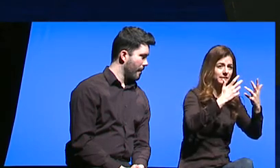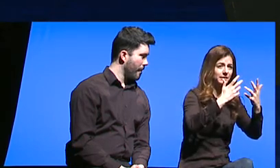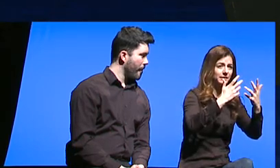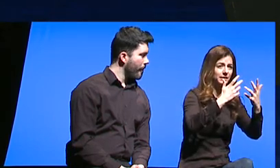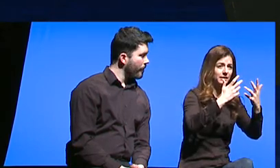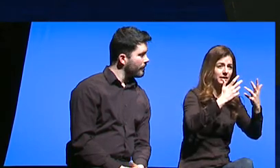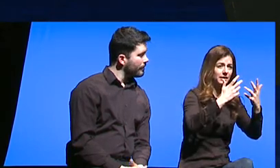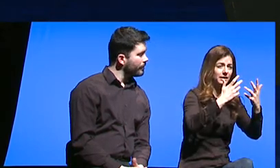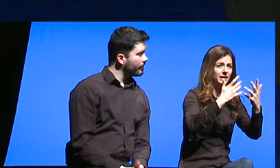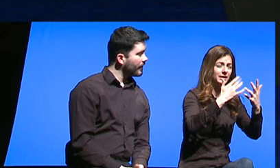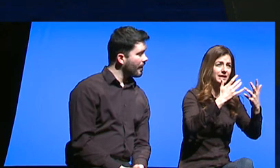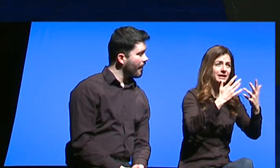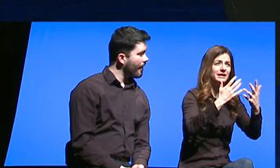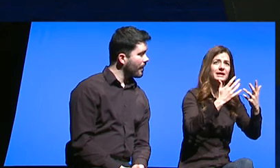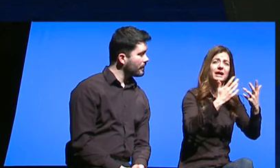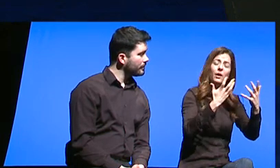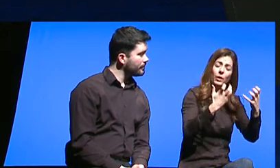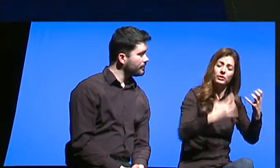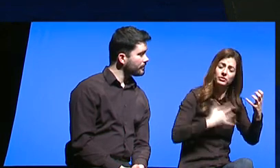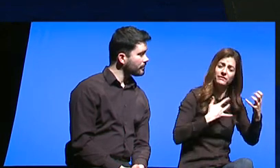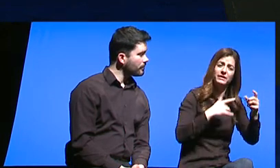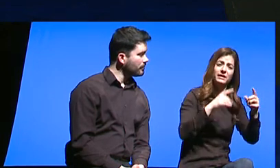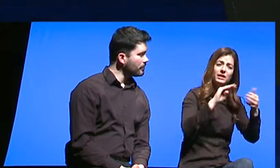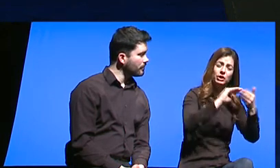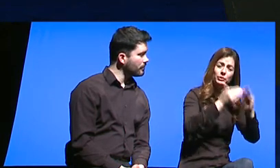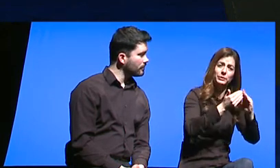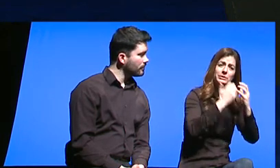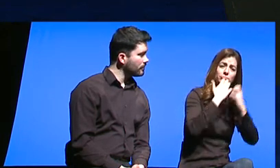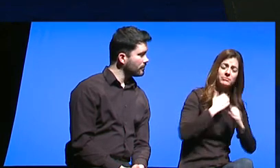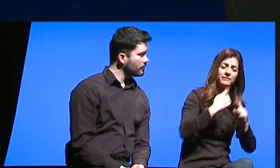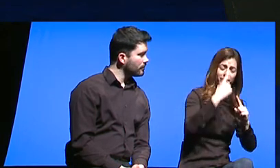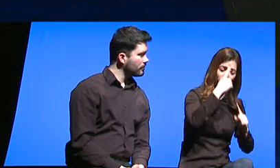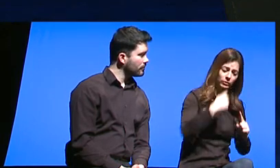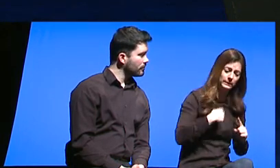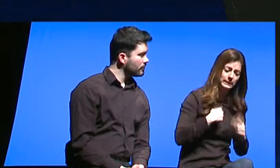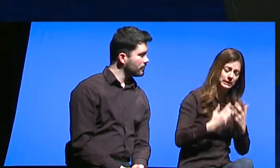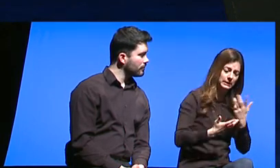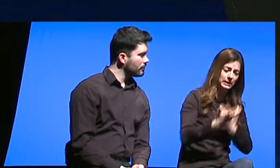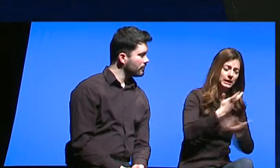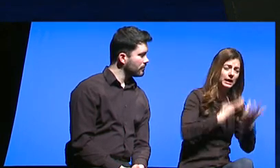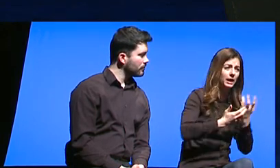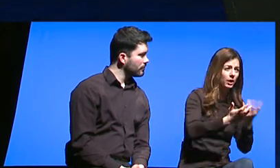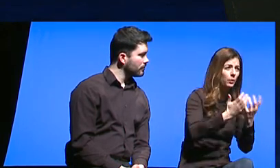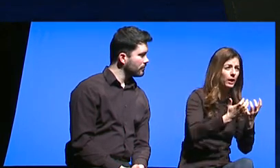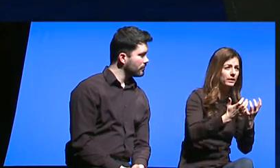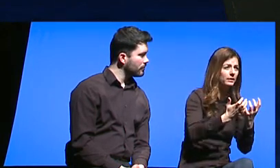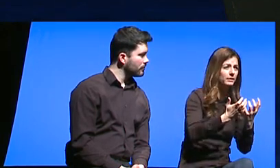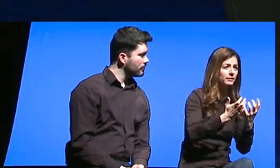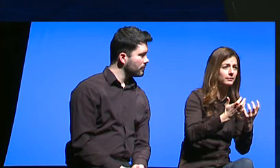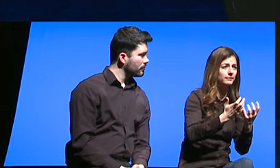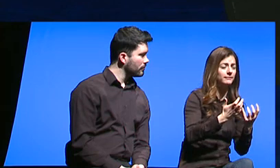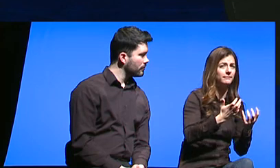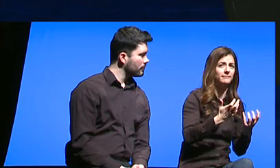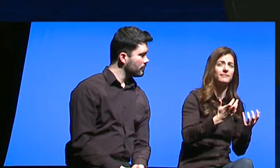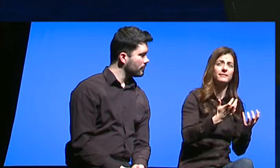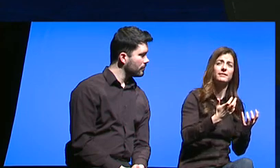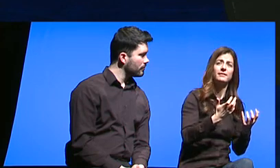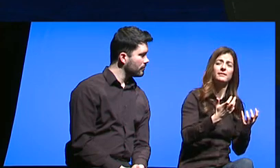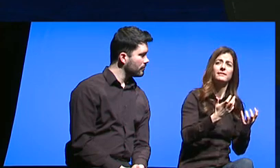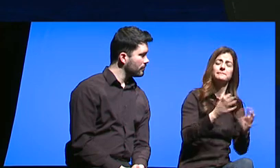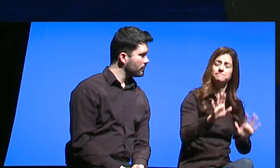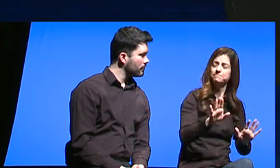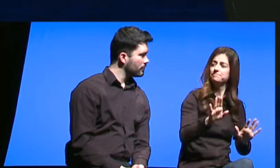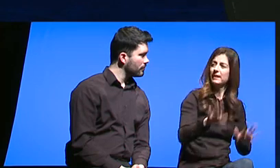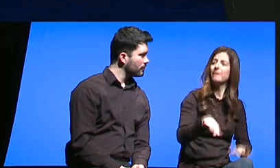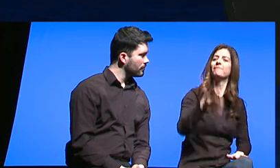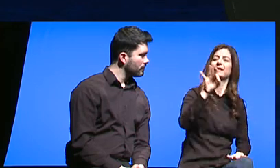who would like be like a sense of community and care for me. And I feel like I found I found the community that I want